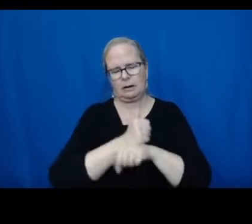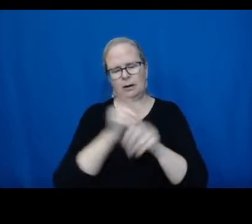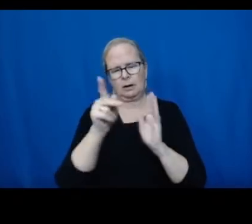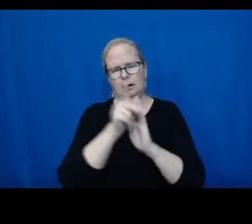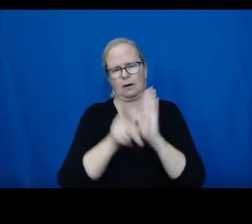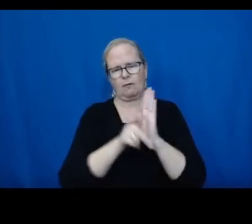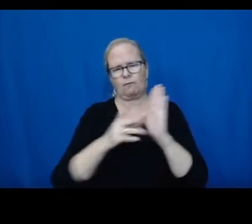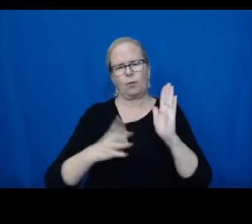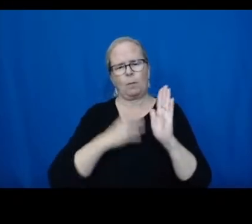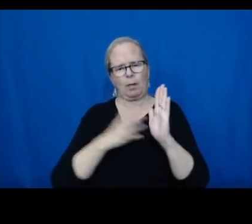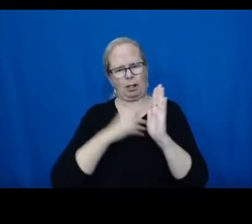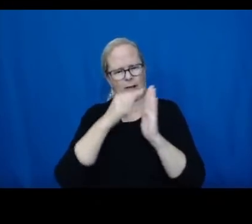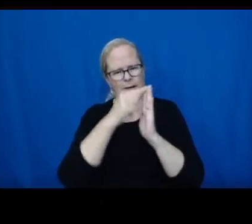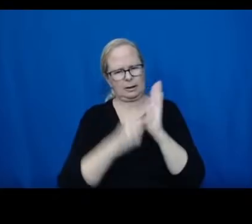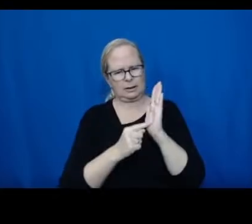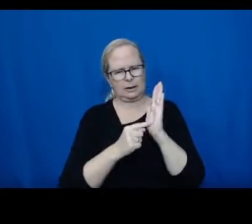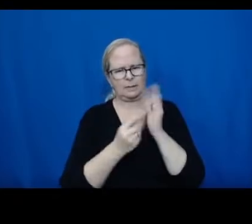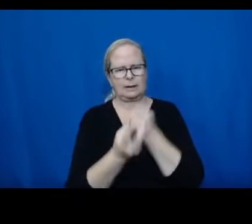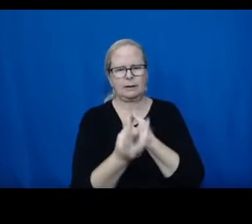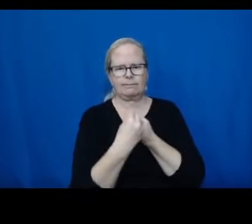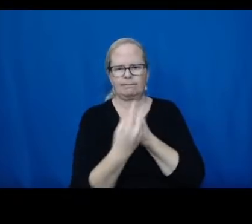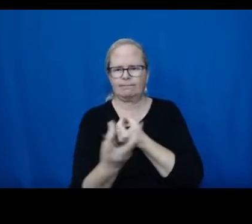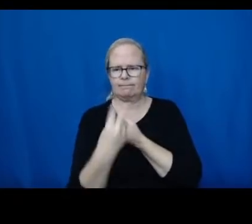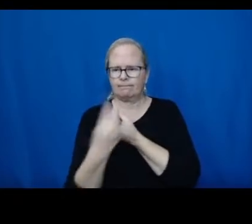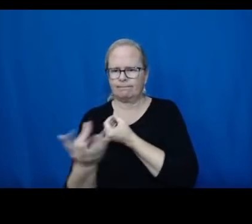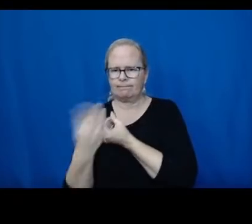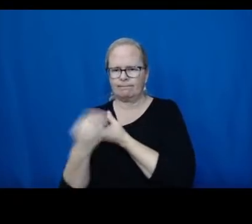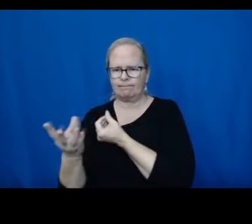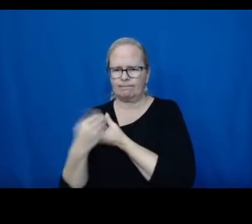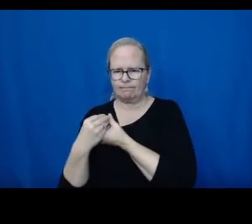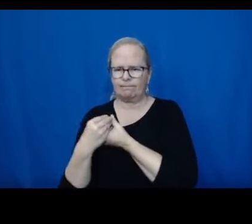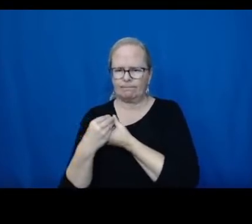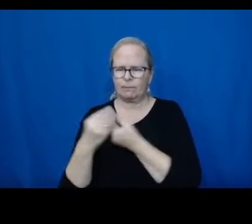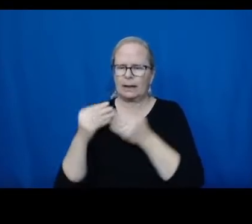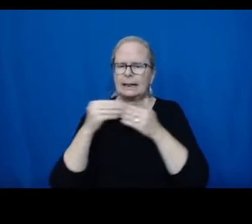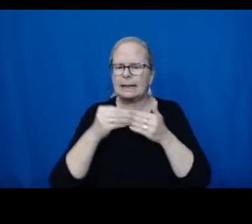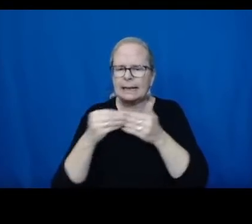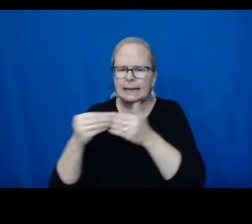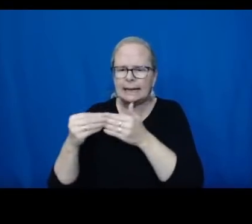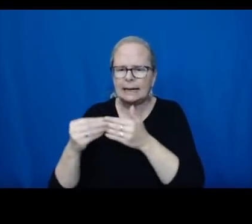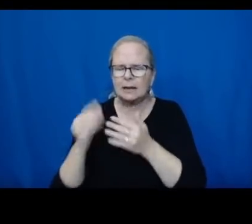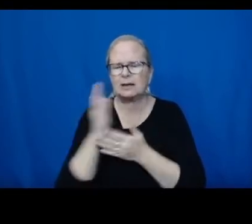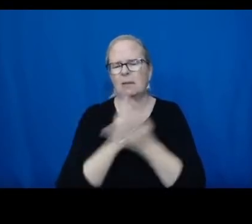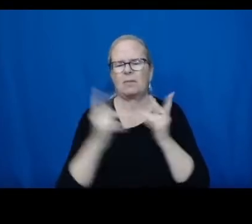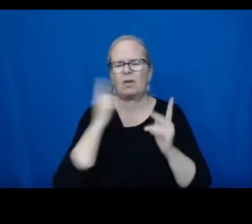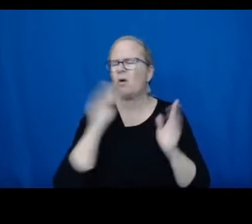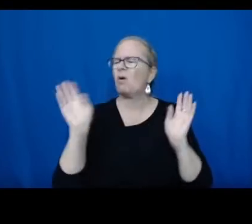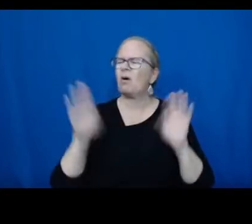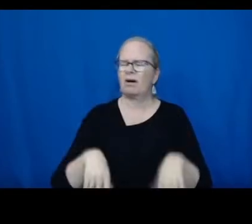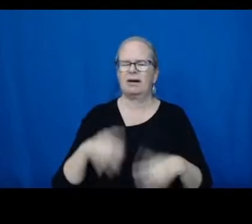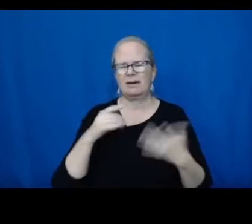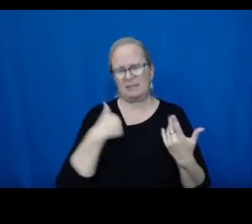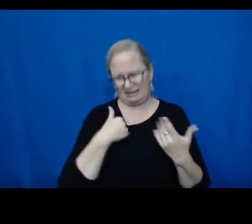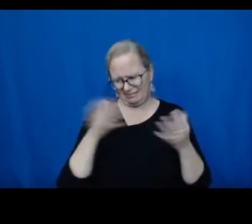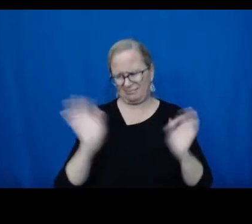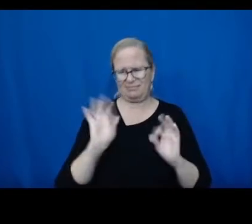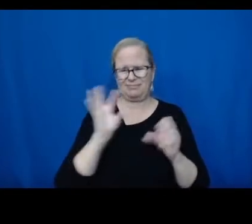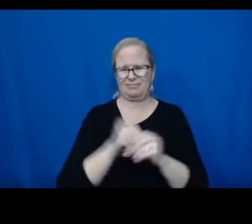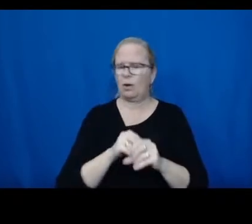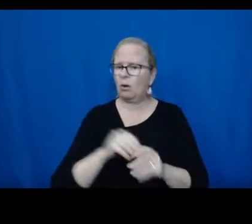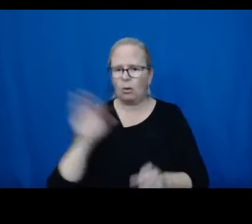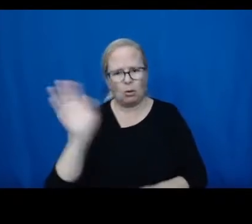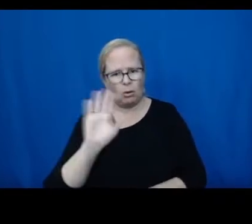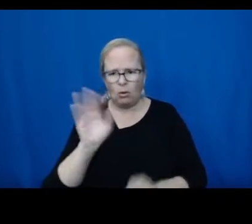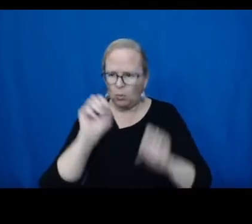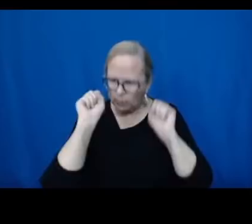should expect it. I was hearing a lot of that, Dr. Barrett, through the lens of